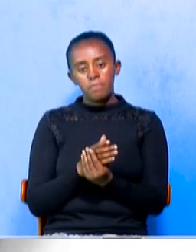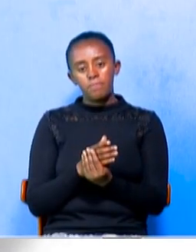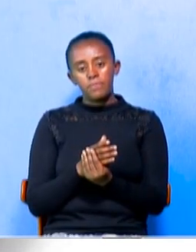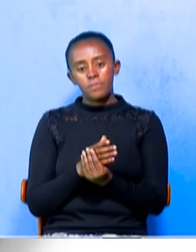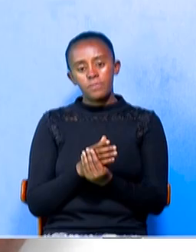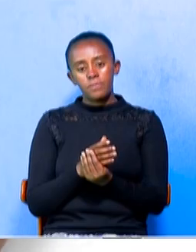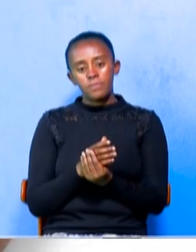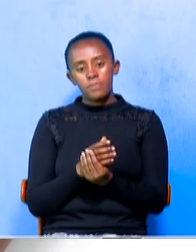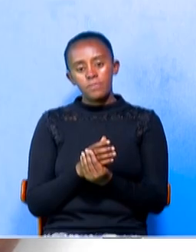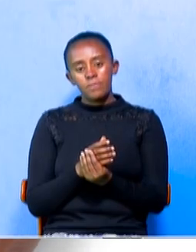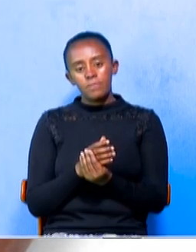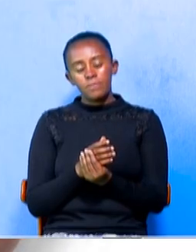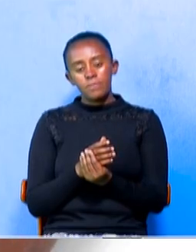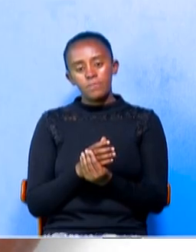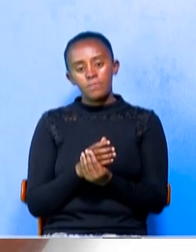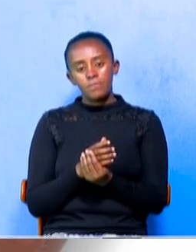in